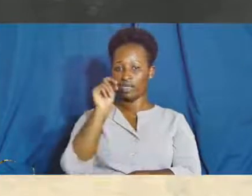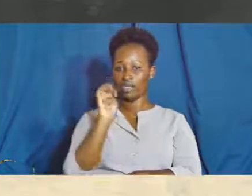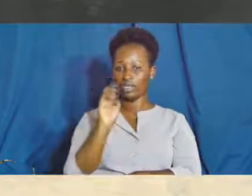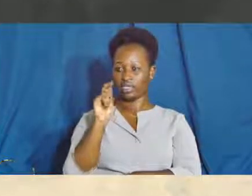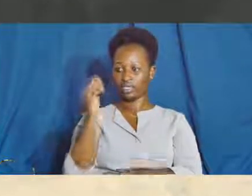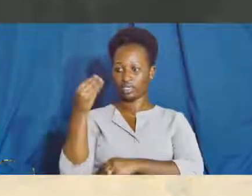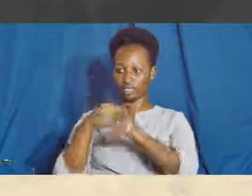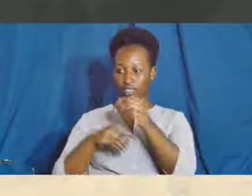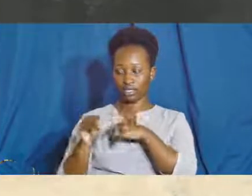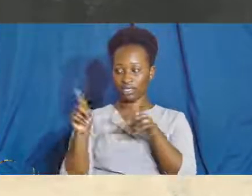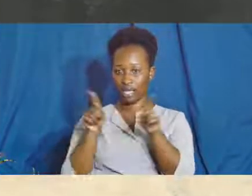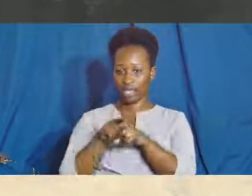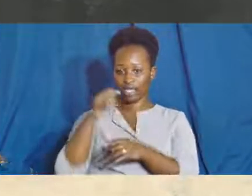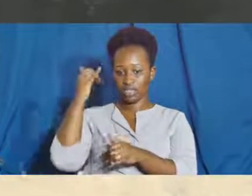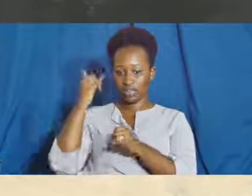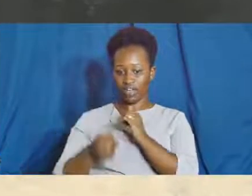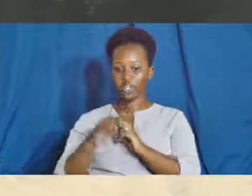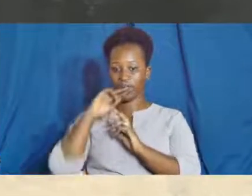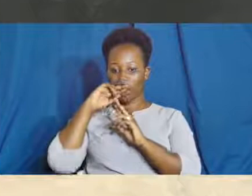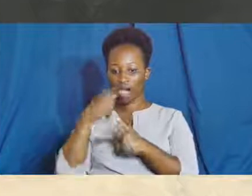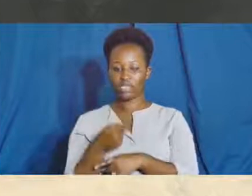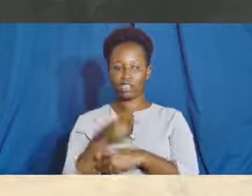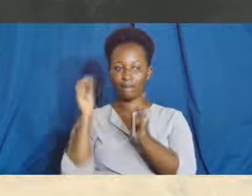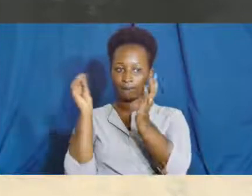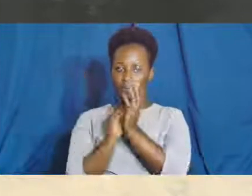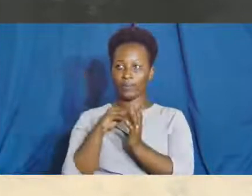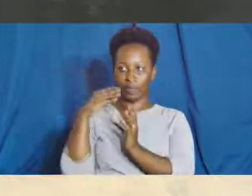our final answer out of this, you put it here.